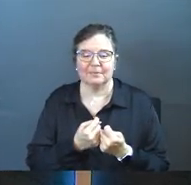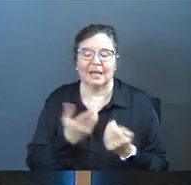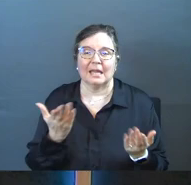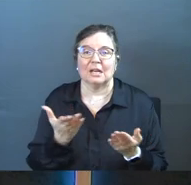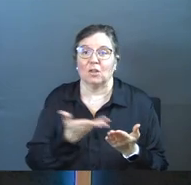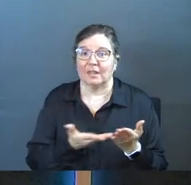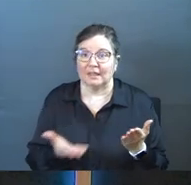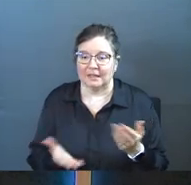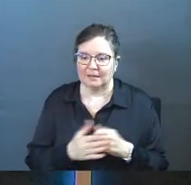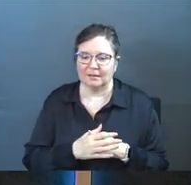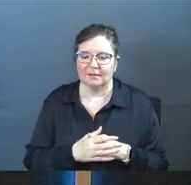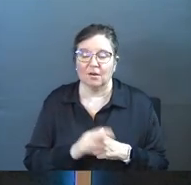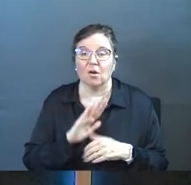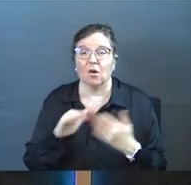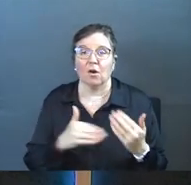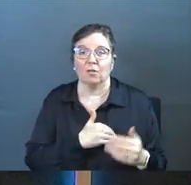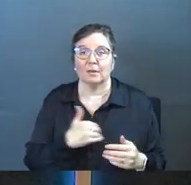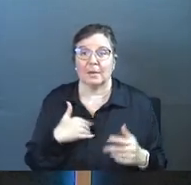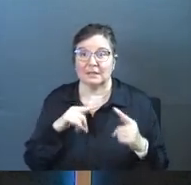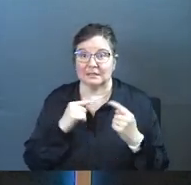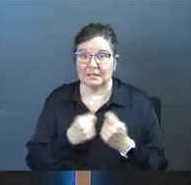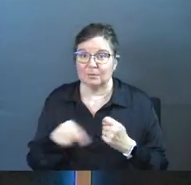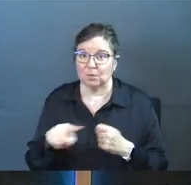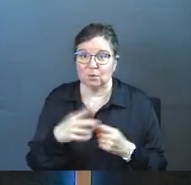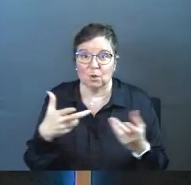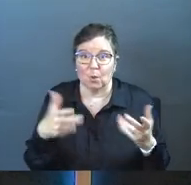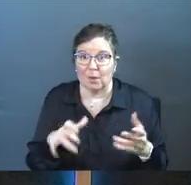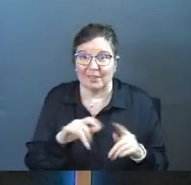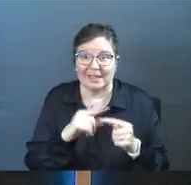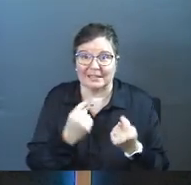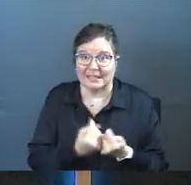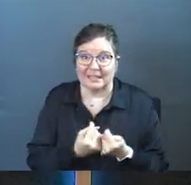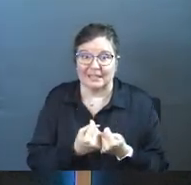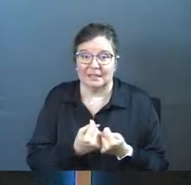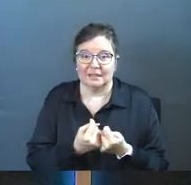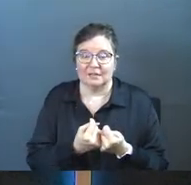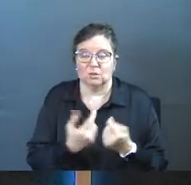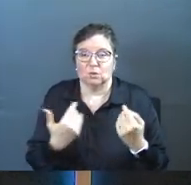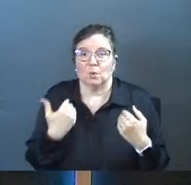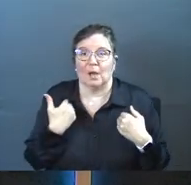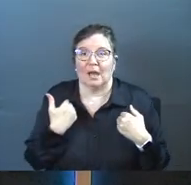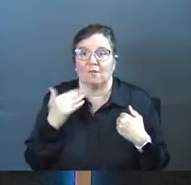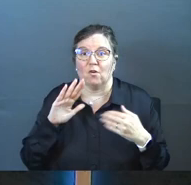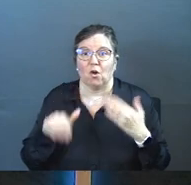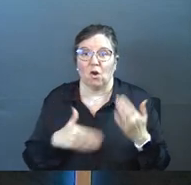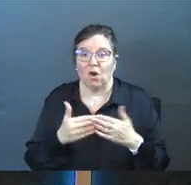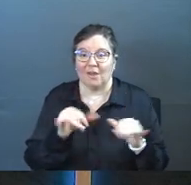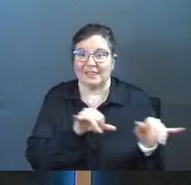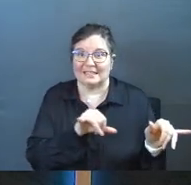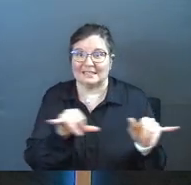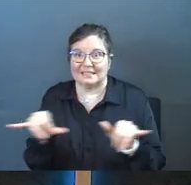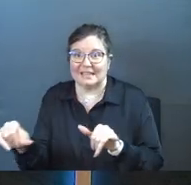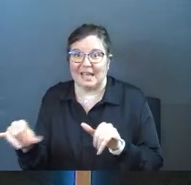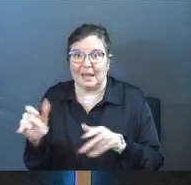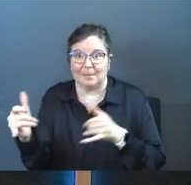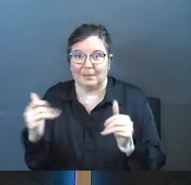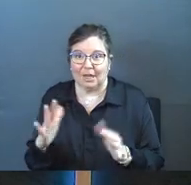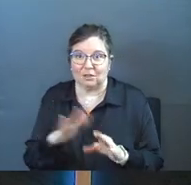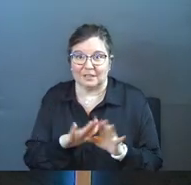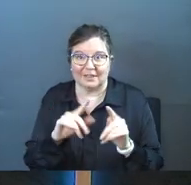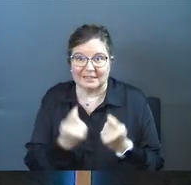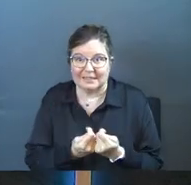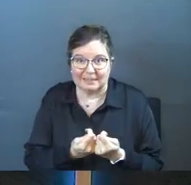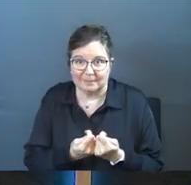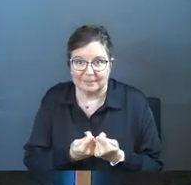And here's the thing. All the members of the team, you don't want that team to have all the same kinds of people on the